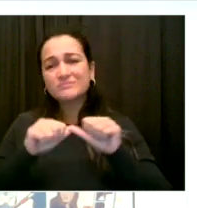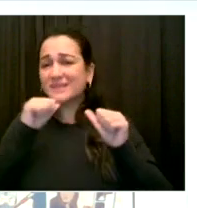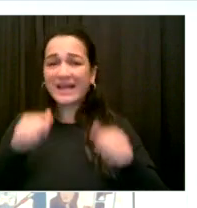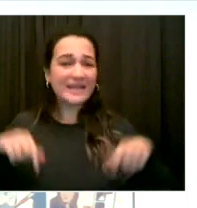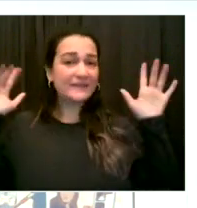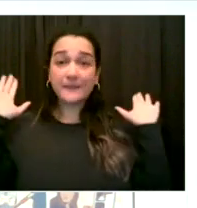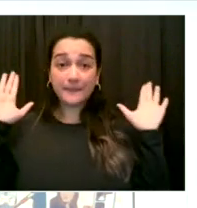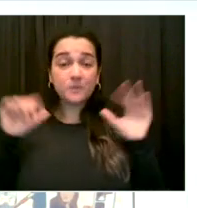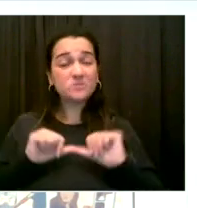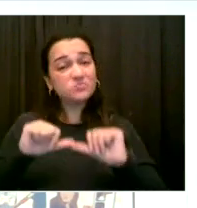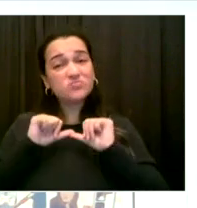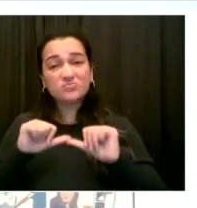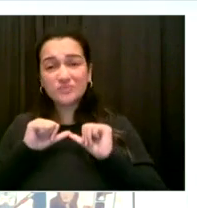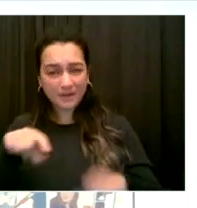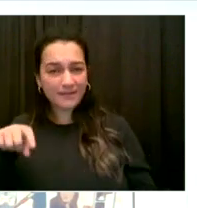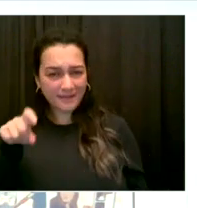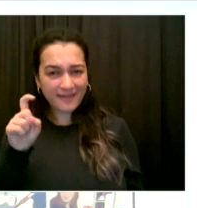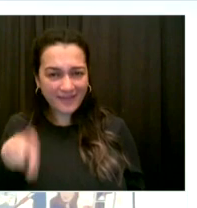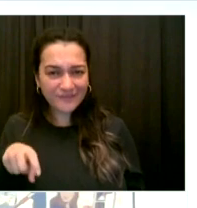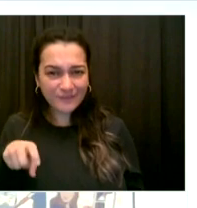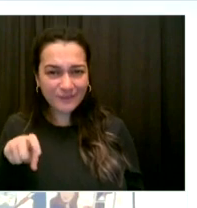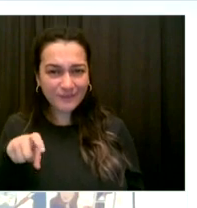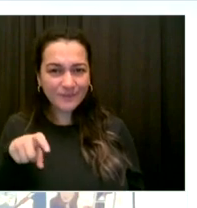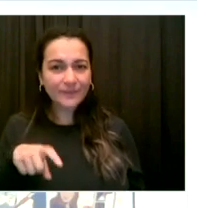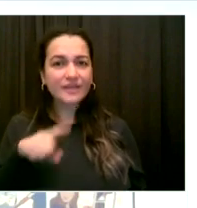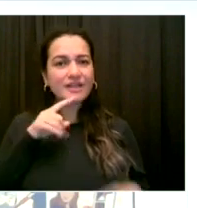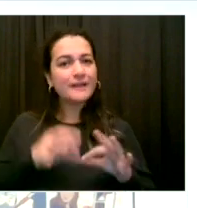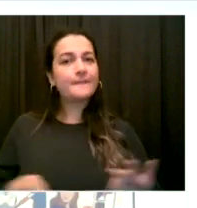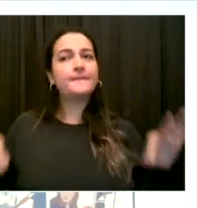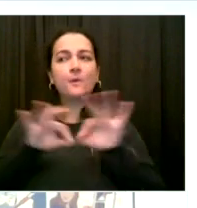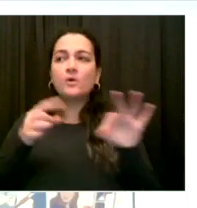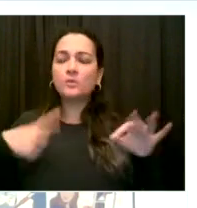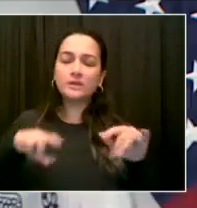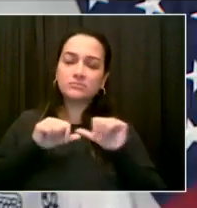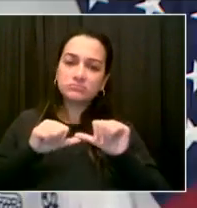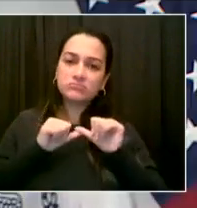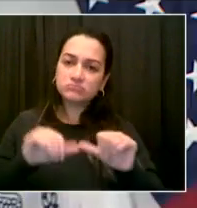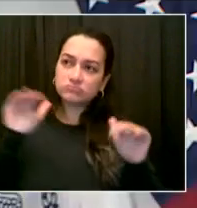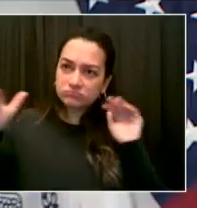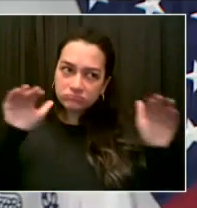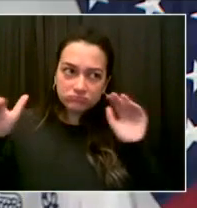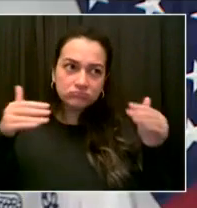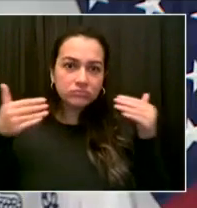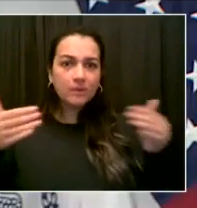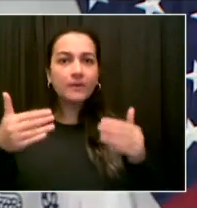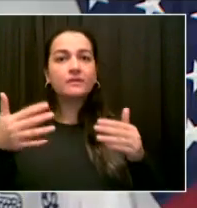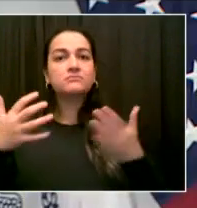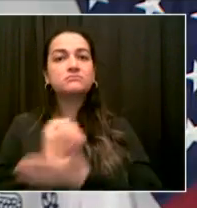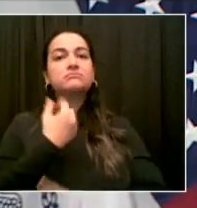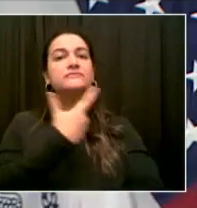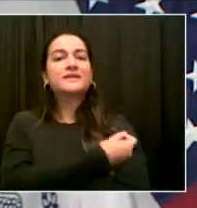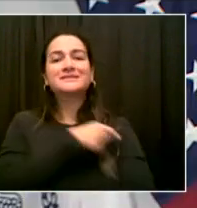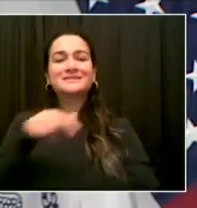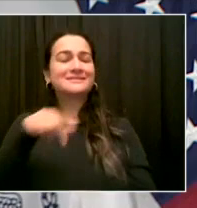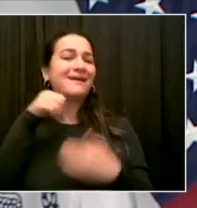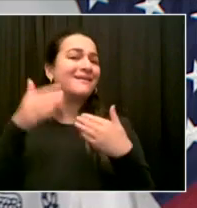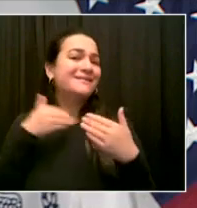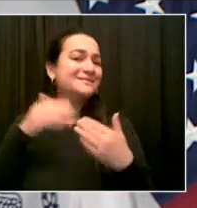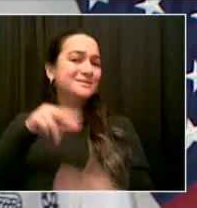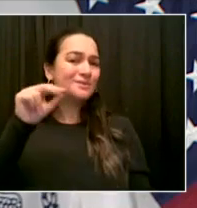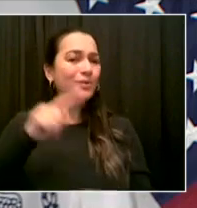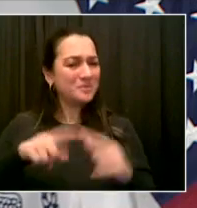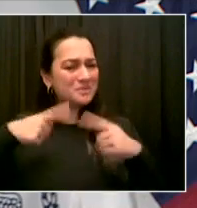get vaccinated as quickly as possible. Thank you. Go ahead, Bob. Yeah, so in terms